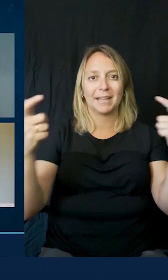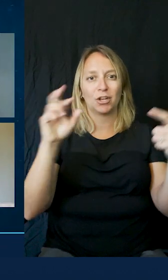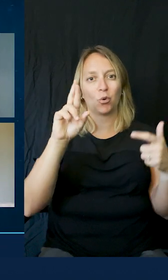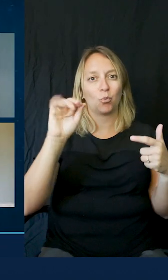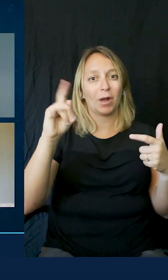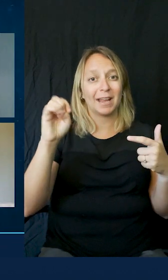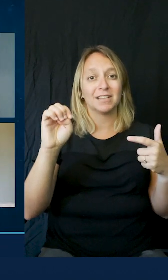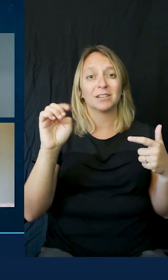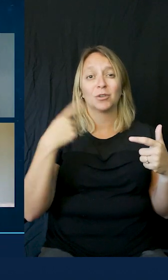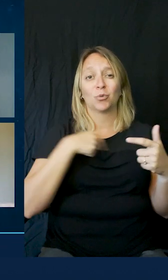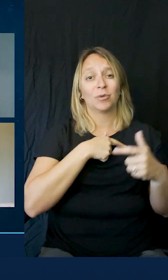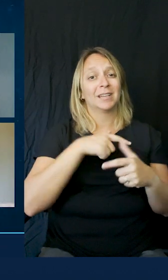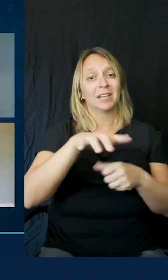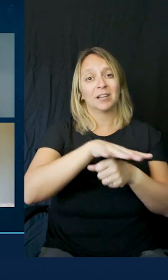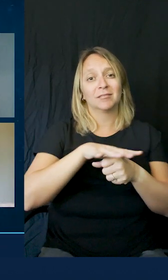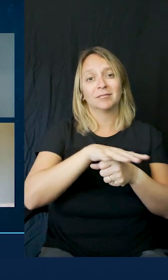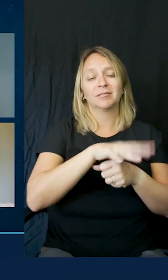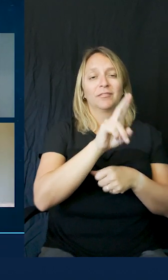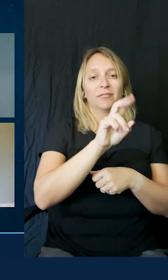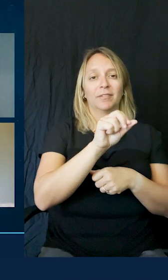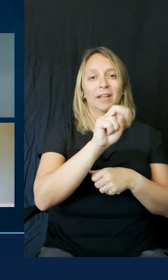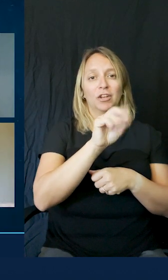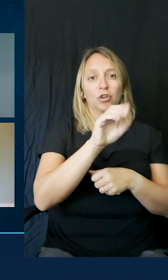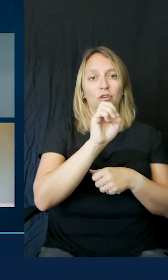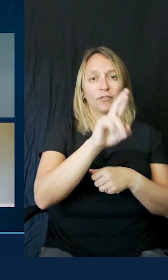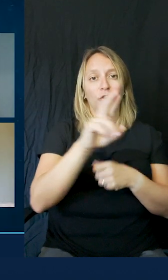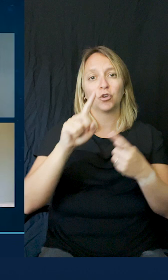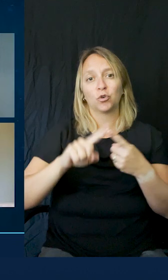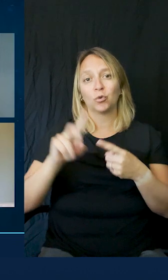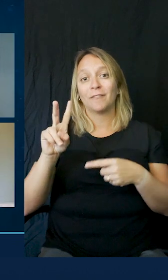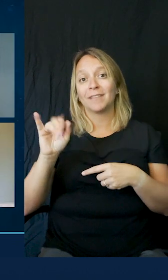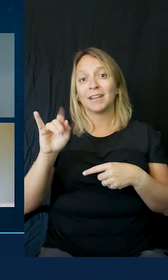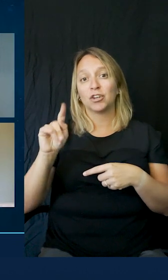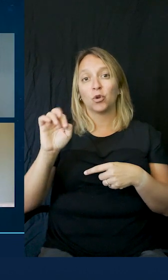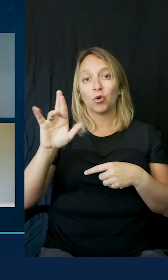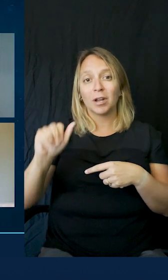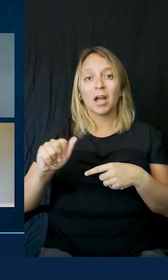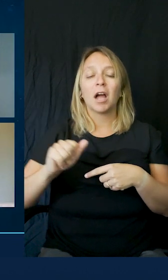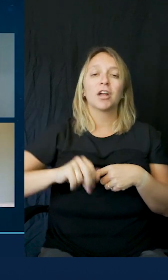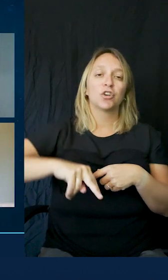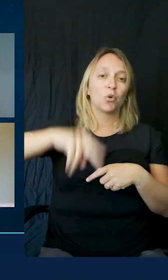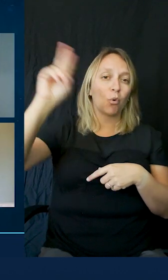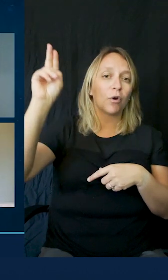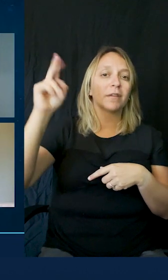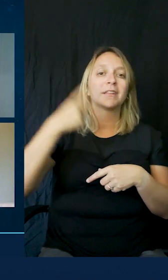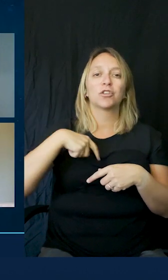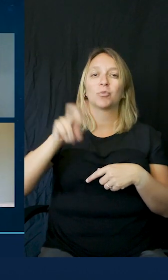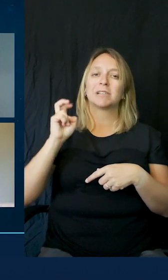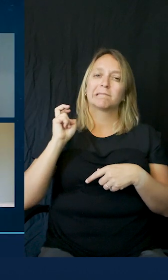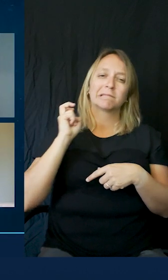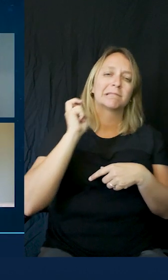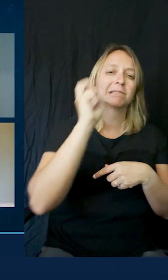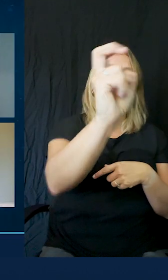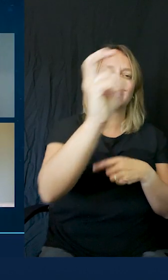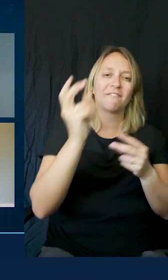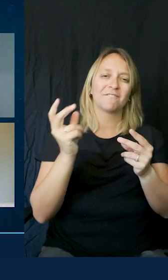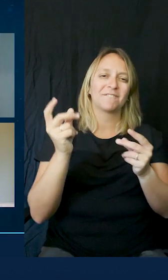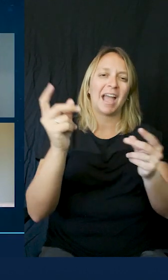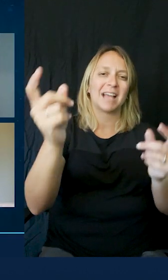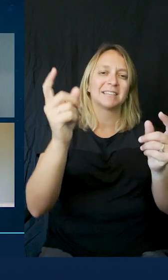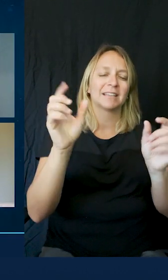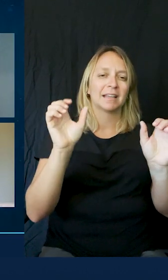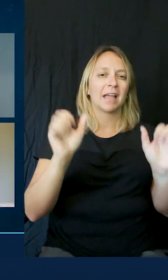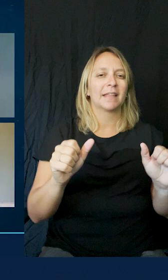cover anywhere from Vancouver down to the Victoria area and north, and we travel pretty fast. So that can be really tricky with the